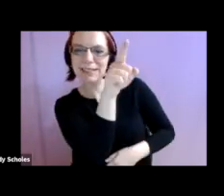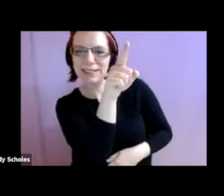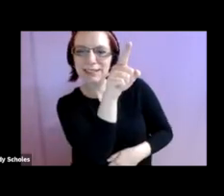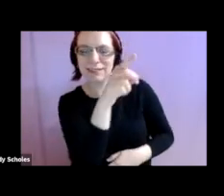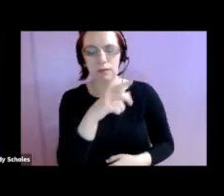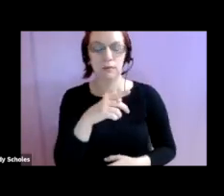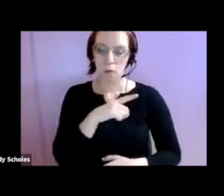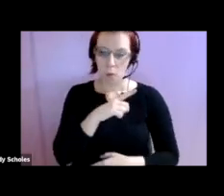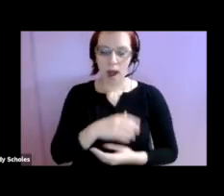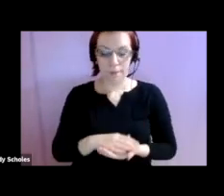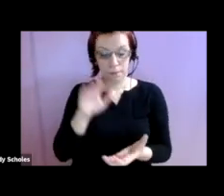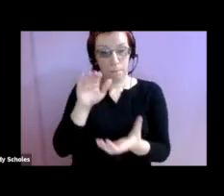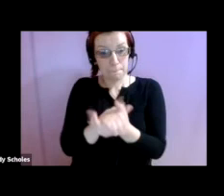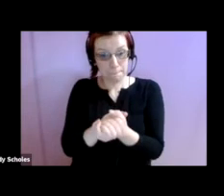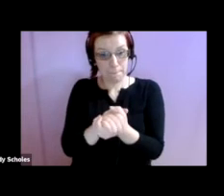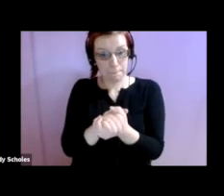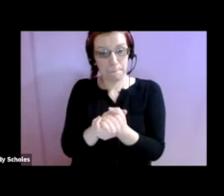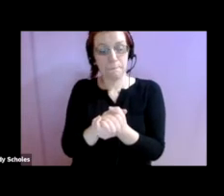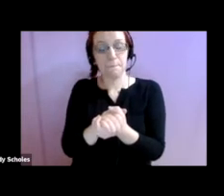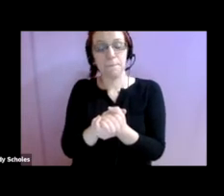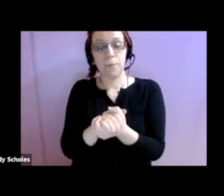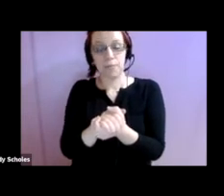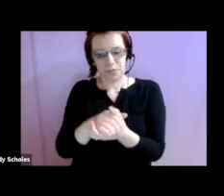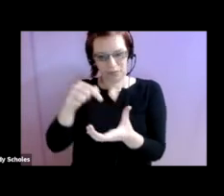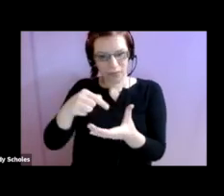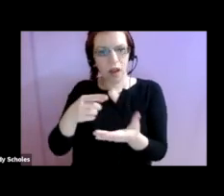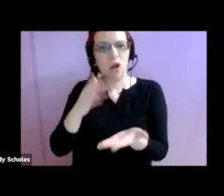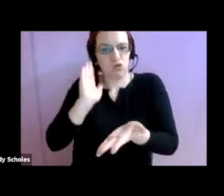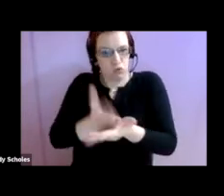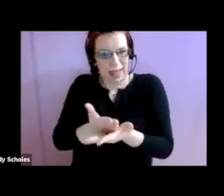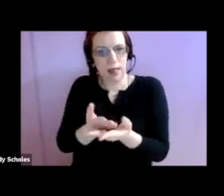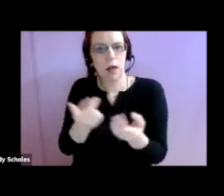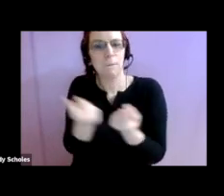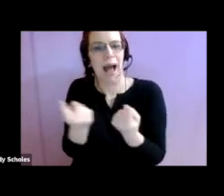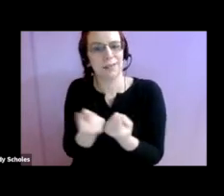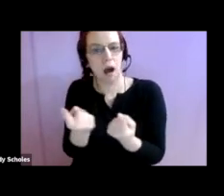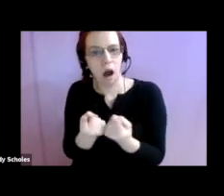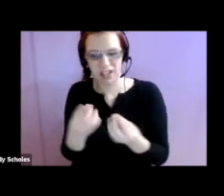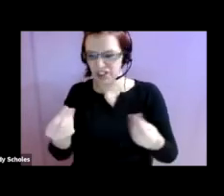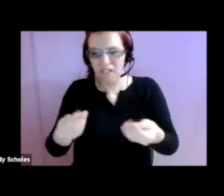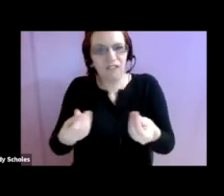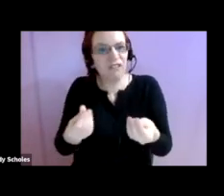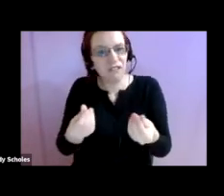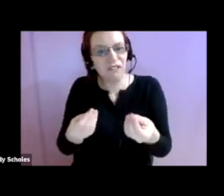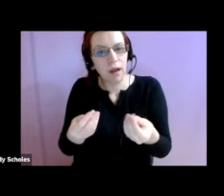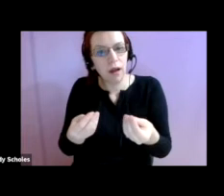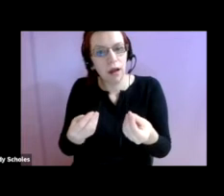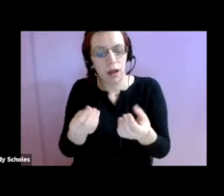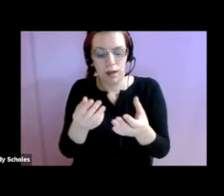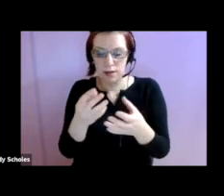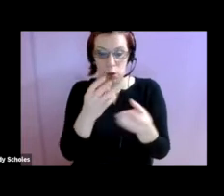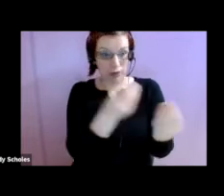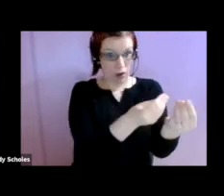black holes, are made of real matter, of real stuff that when it